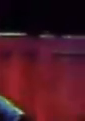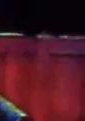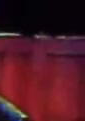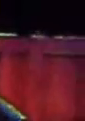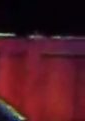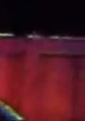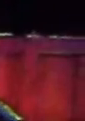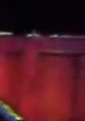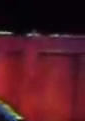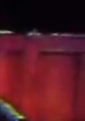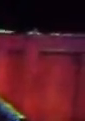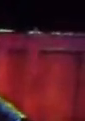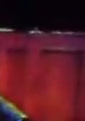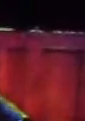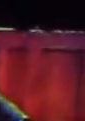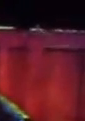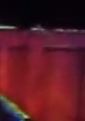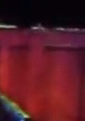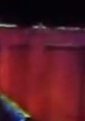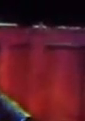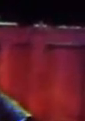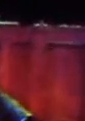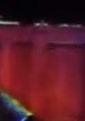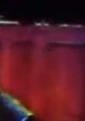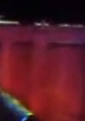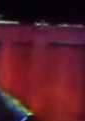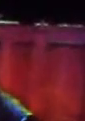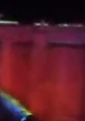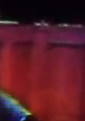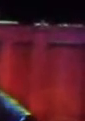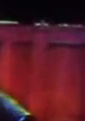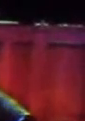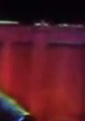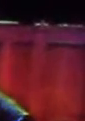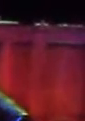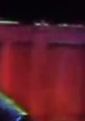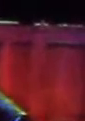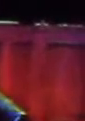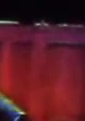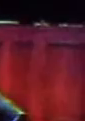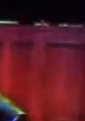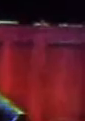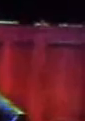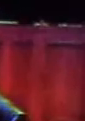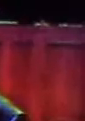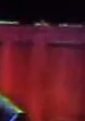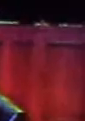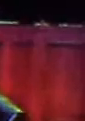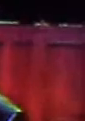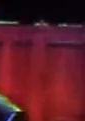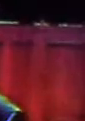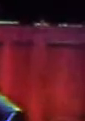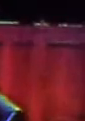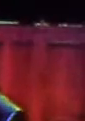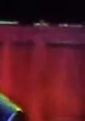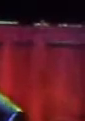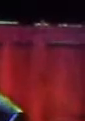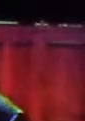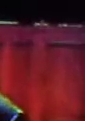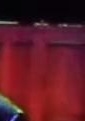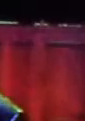Honourable Member for Gatineau. The Standing Committee on Transport studied Bill C-20, an act to amend the National Capital Act